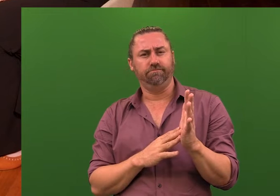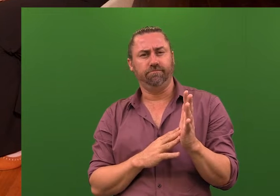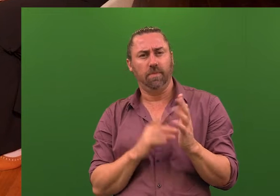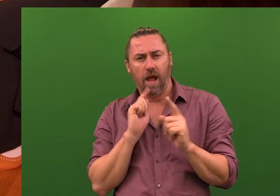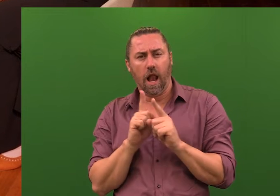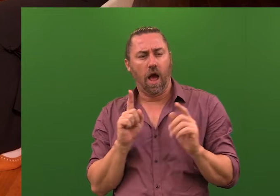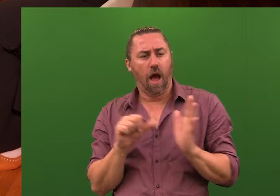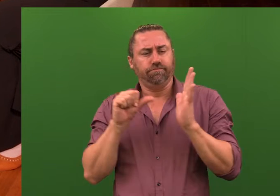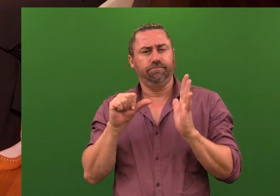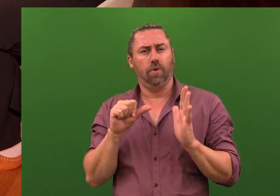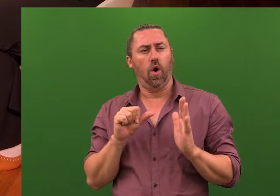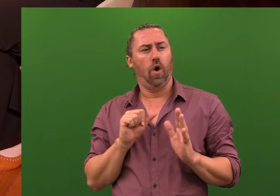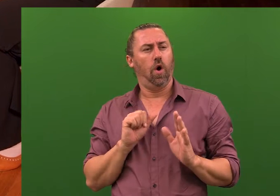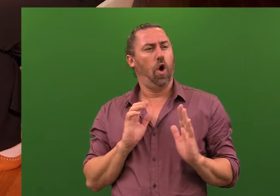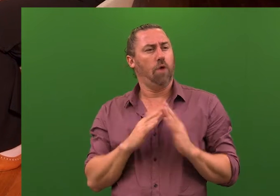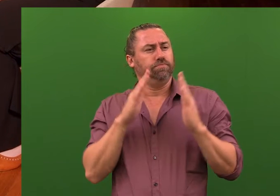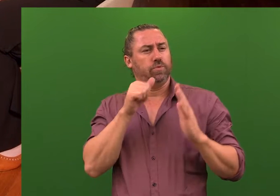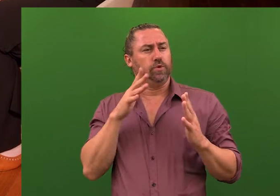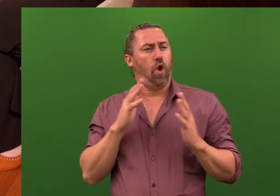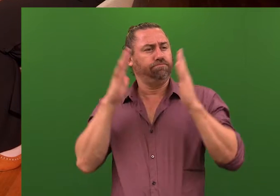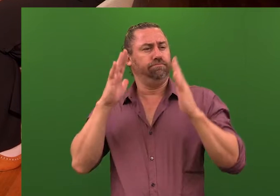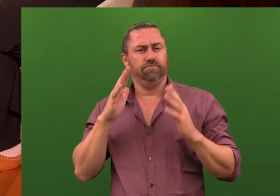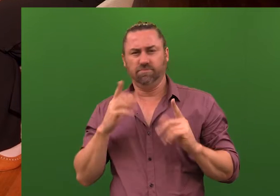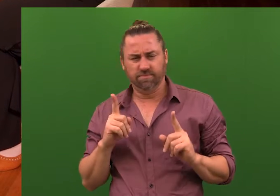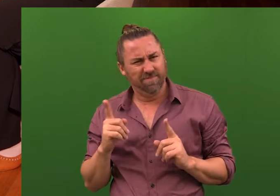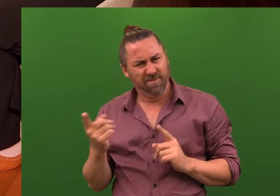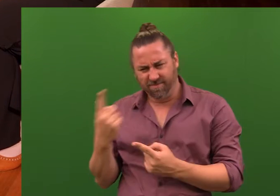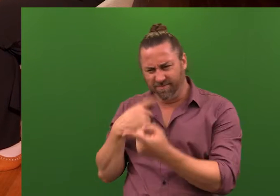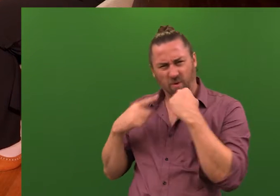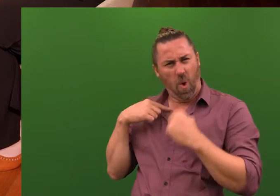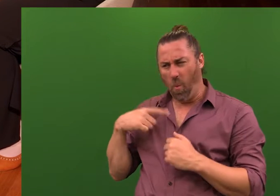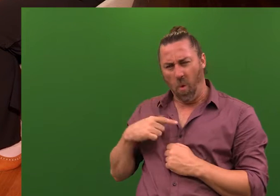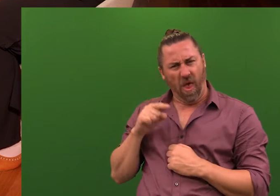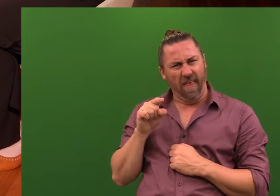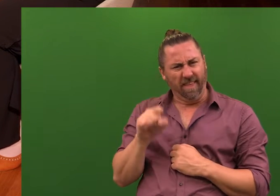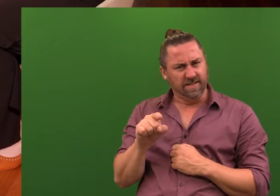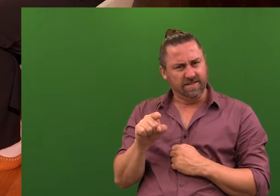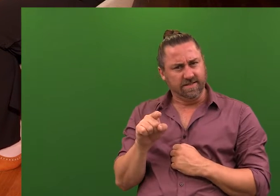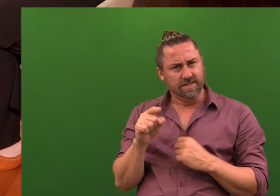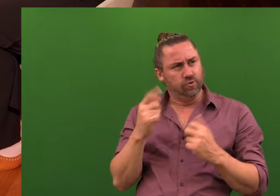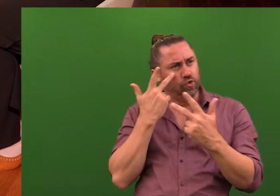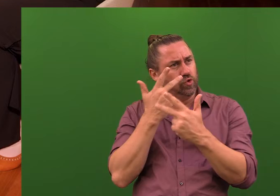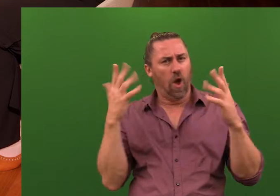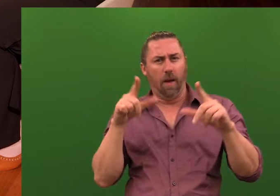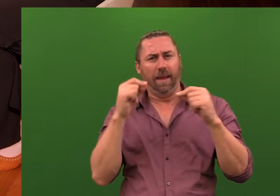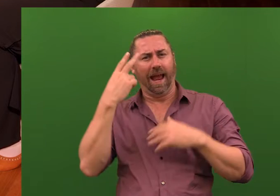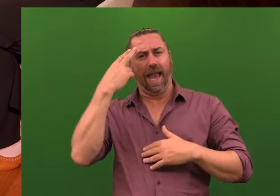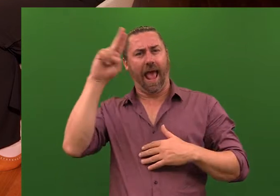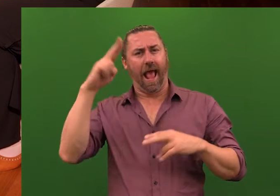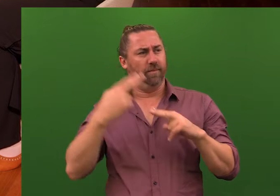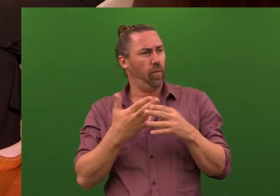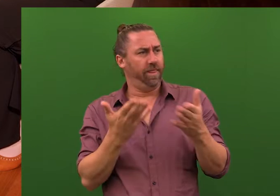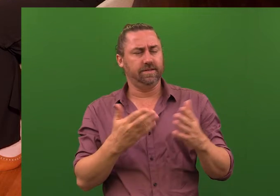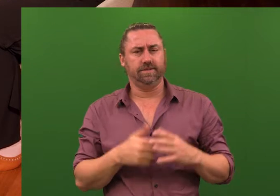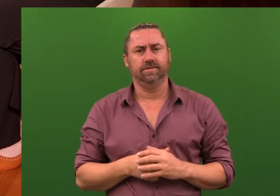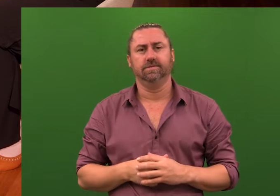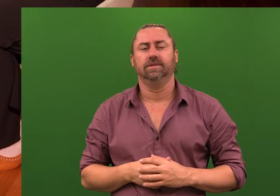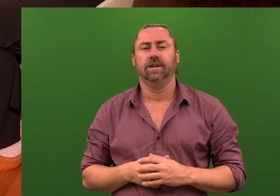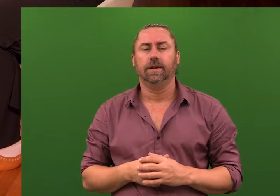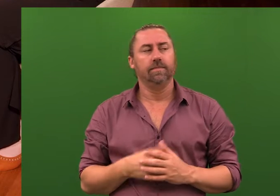on how long it took for Australian South Sea Islanders to get that kind of formal recognition from our state and